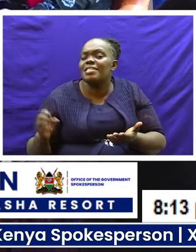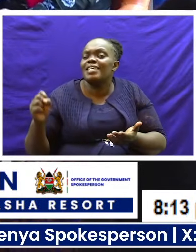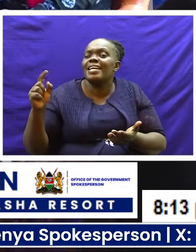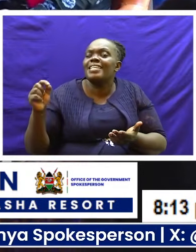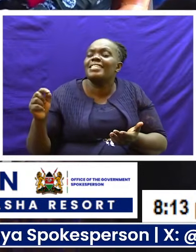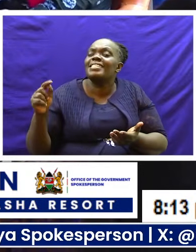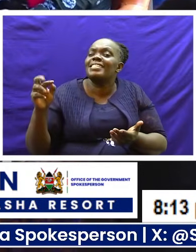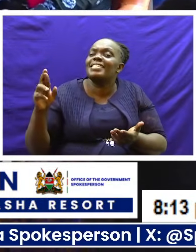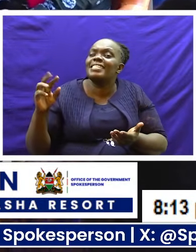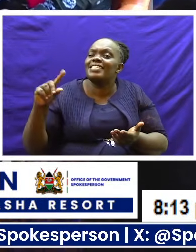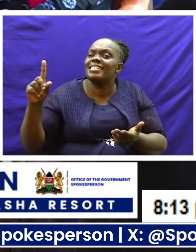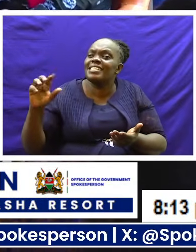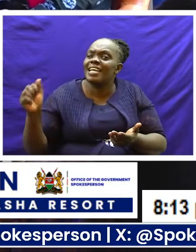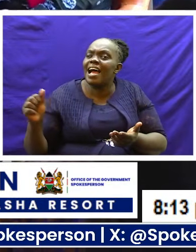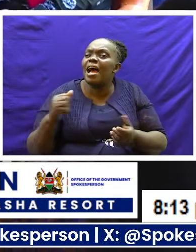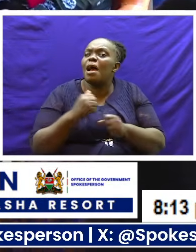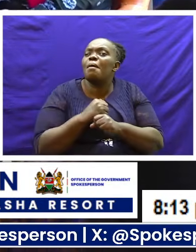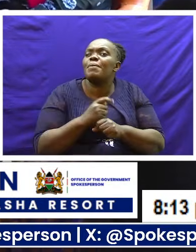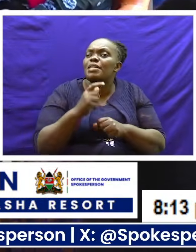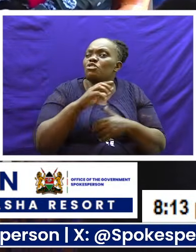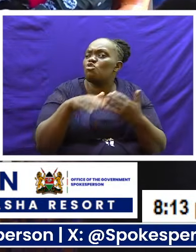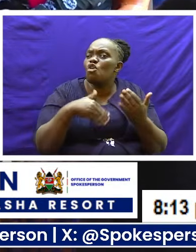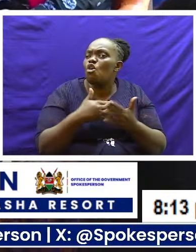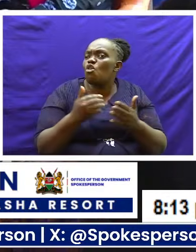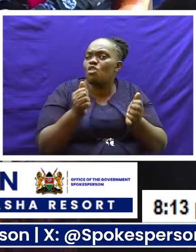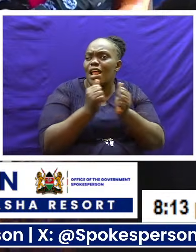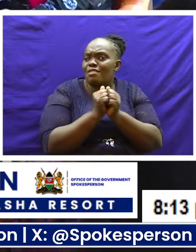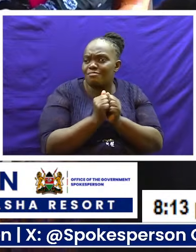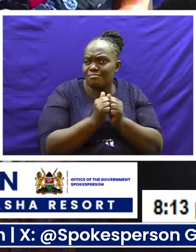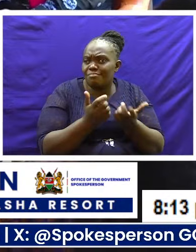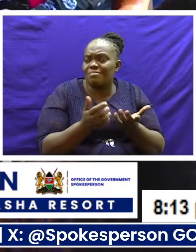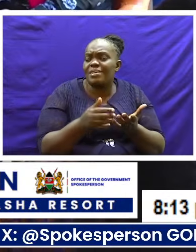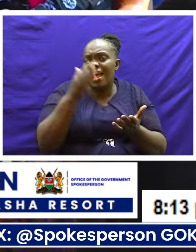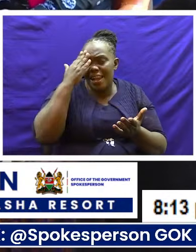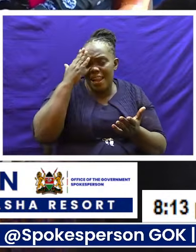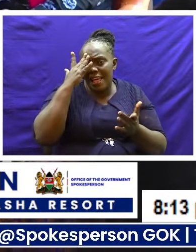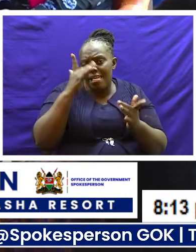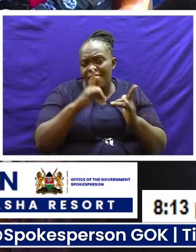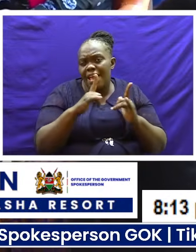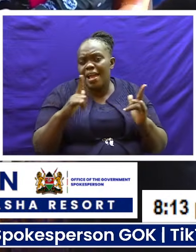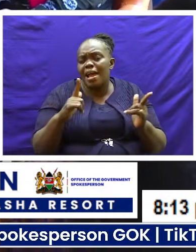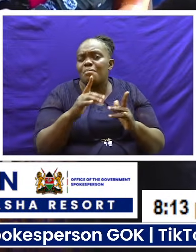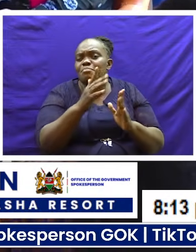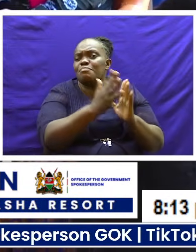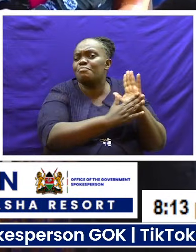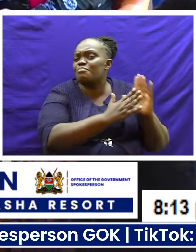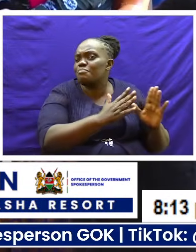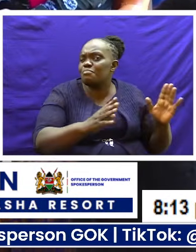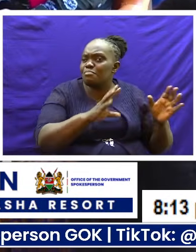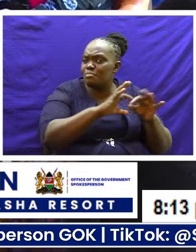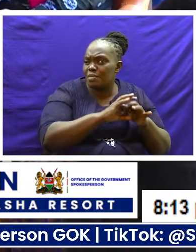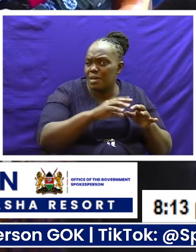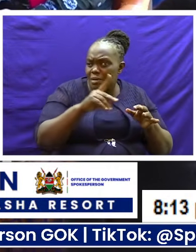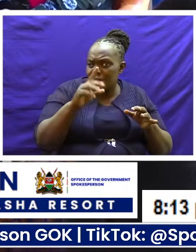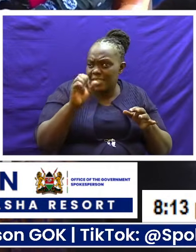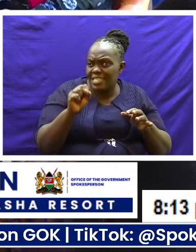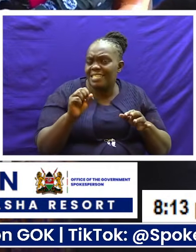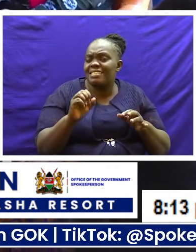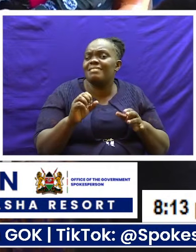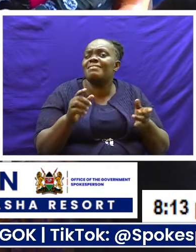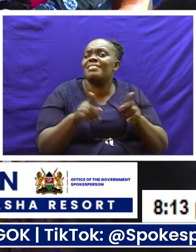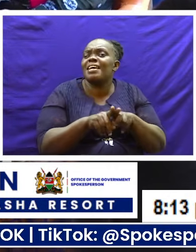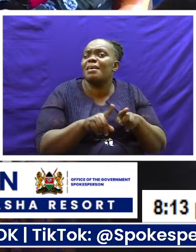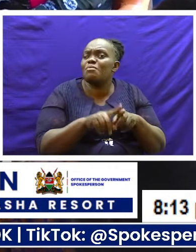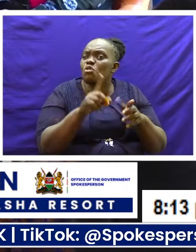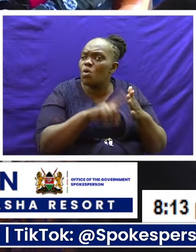Teresa's, yes. Yes. What has made you, you know, all along to? Because you know you could identify the gap strategy and then combine PC and all of that. What